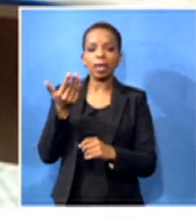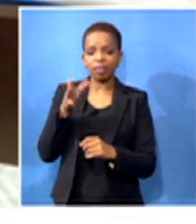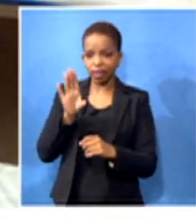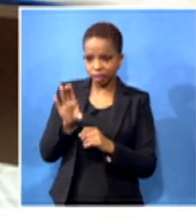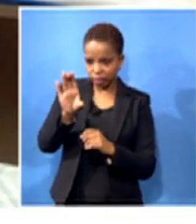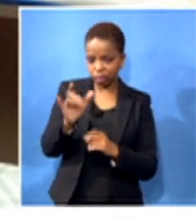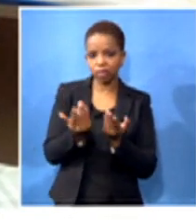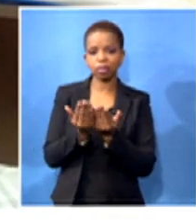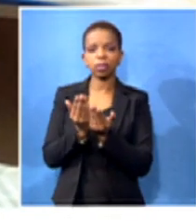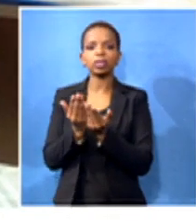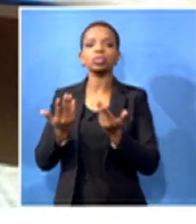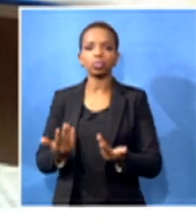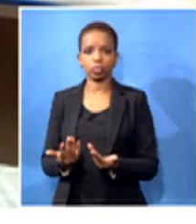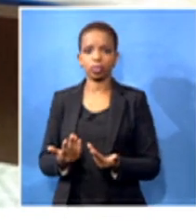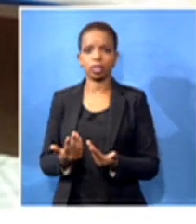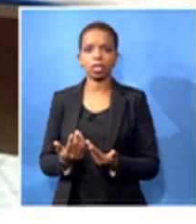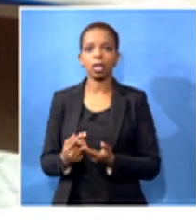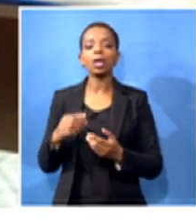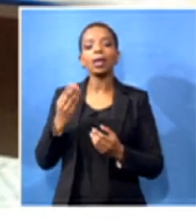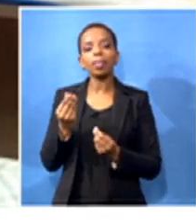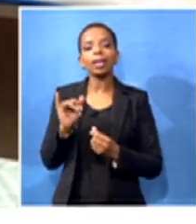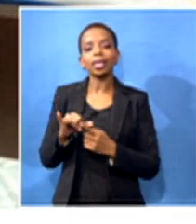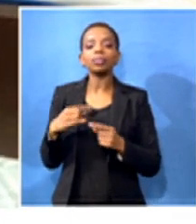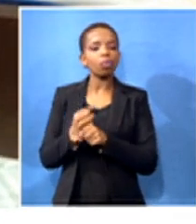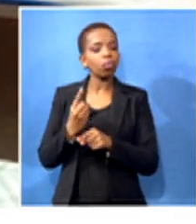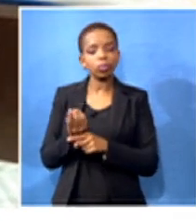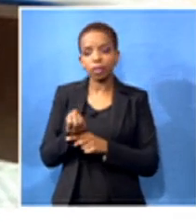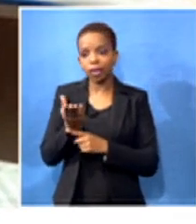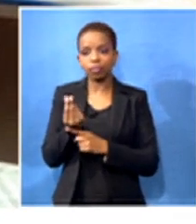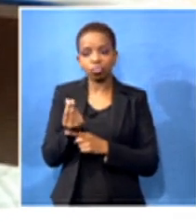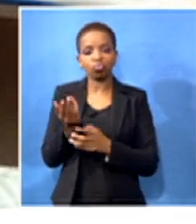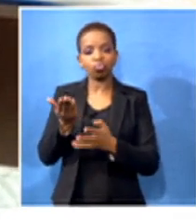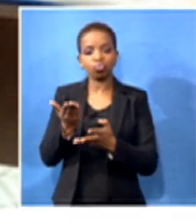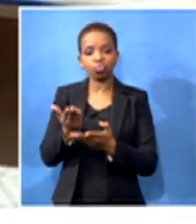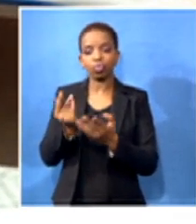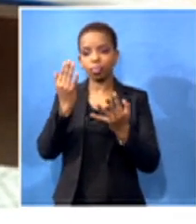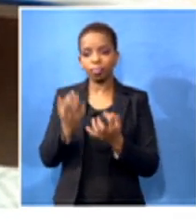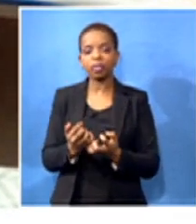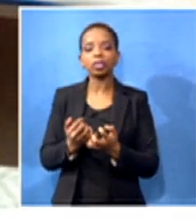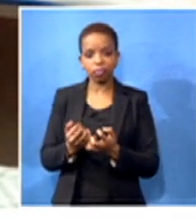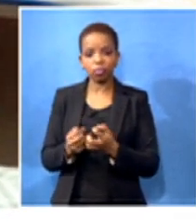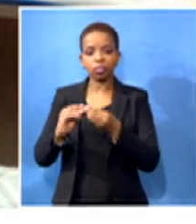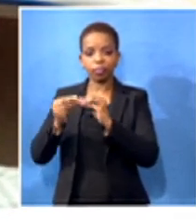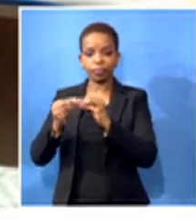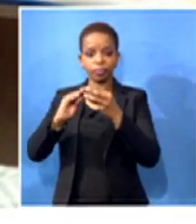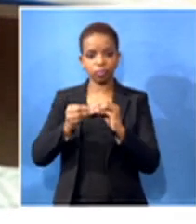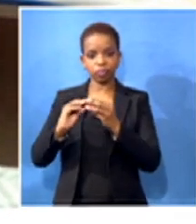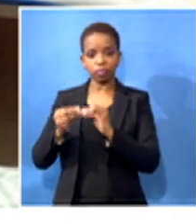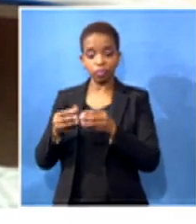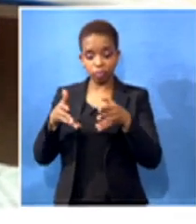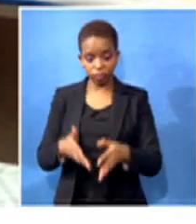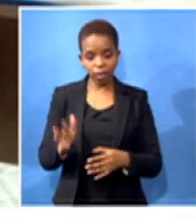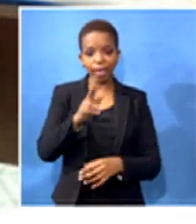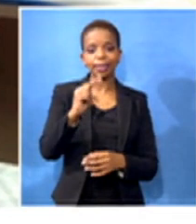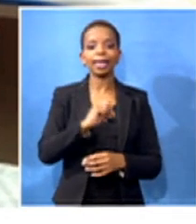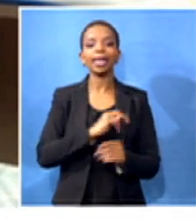of norms and standards that we always give to schools. So in case there are schools that are not ready in the province of KwaZulu-Natal, because we have been clear